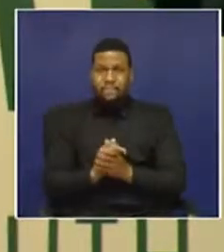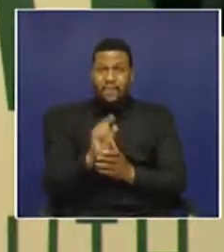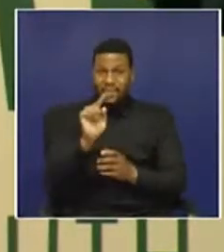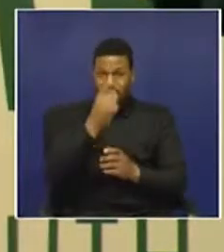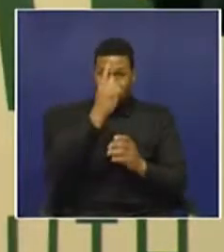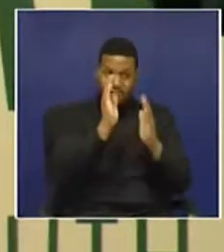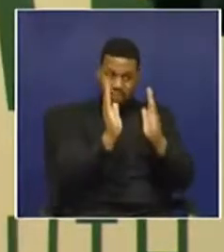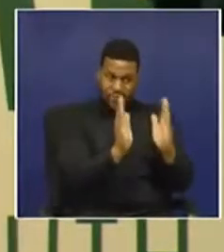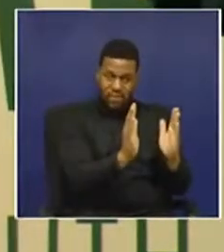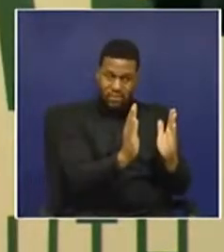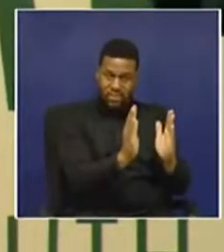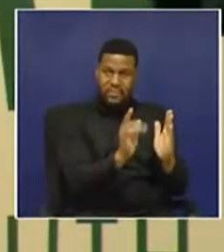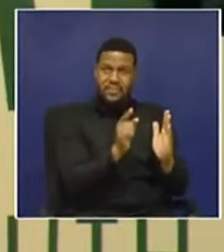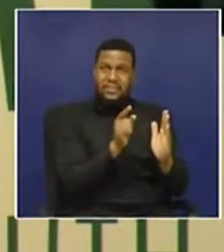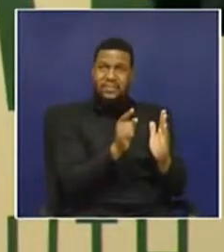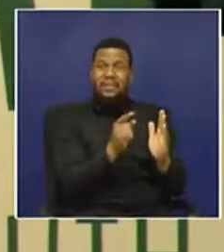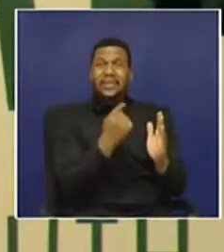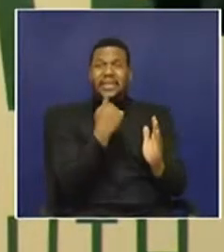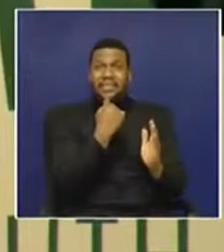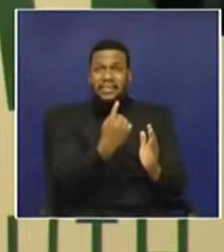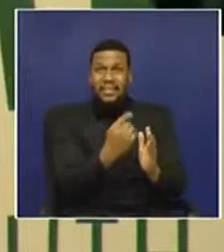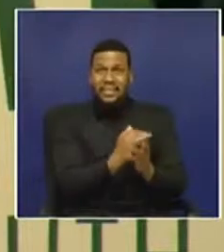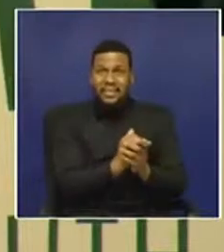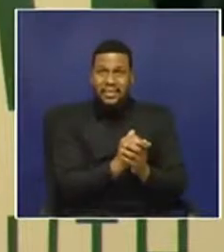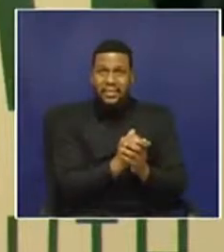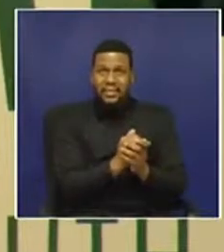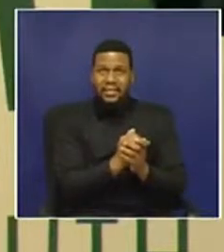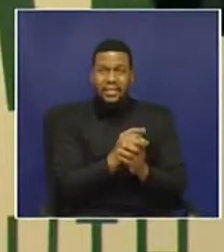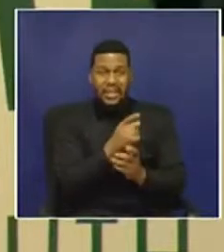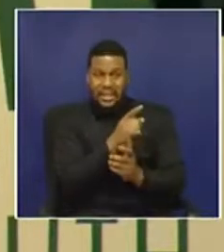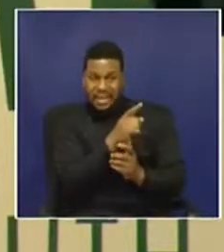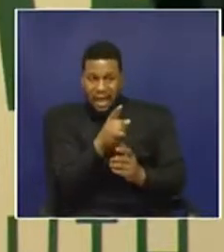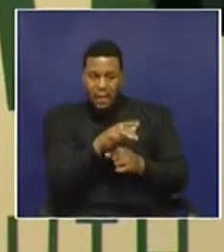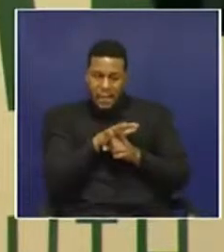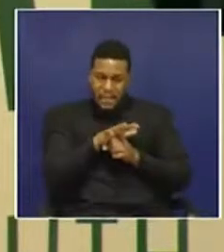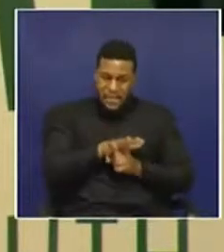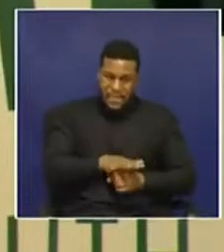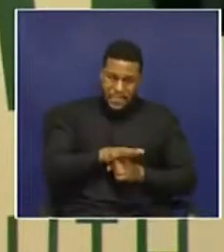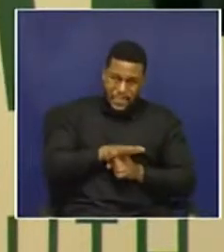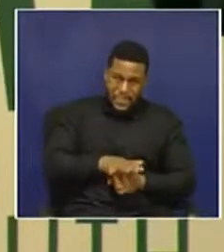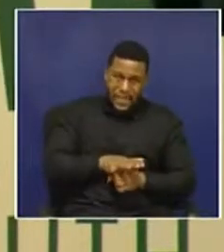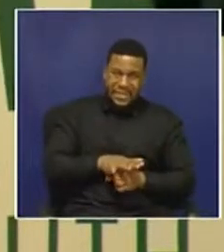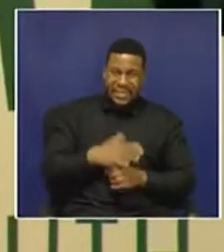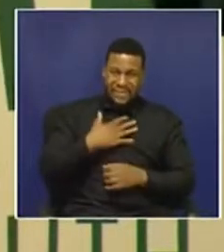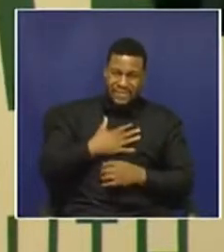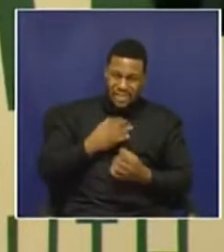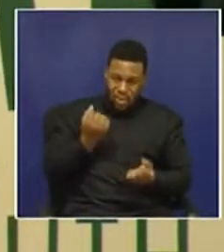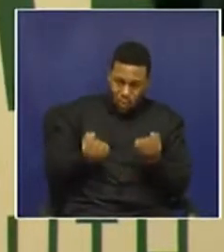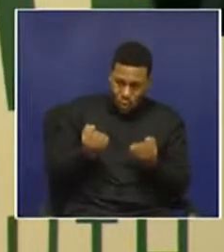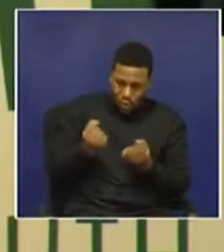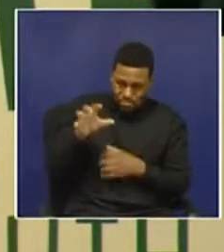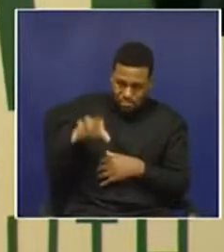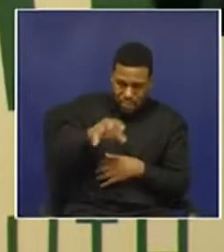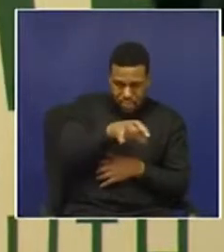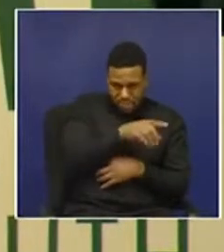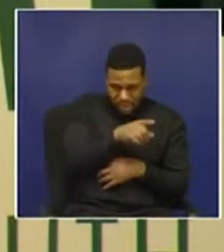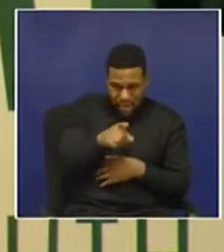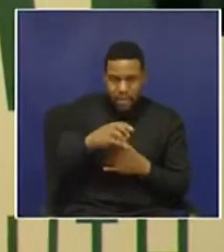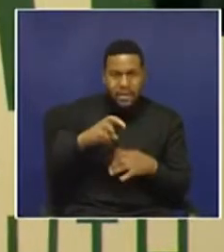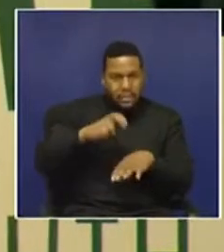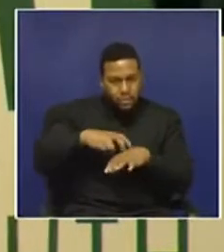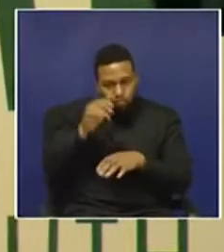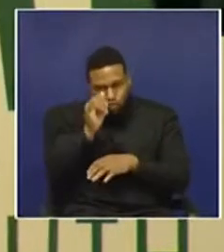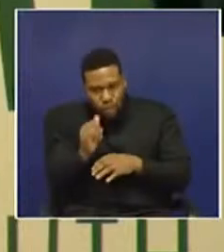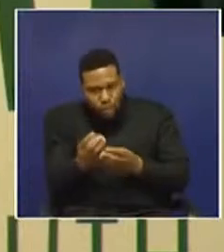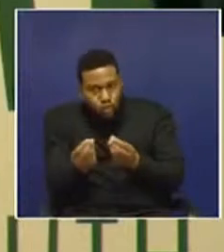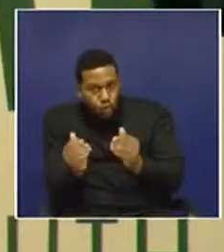are courts that currently are under pressure, and we need to see how can we deal with that pressure. Secondly, we need